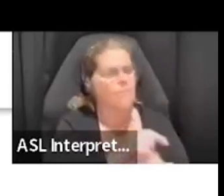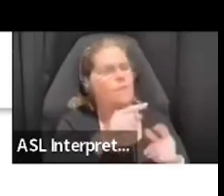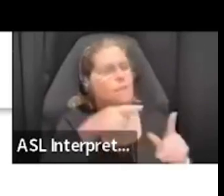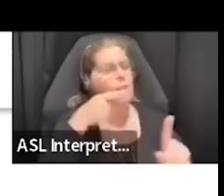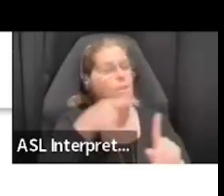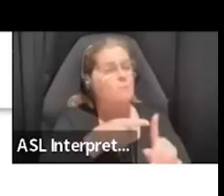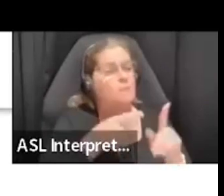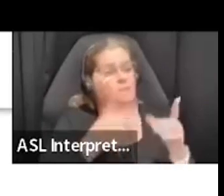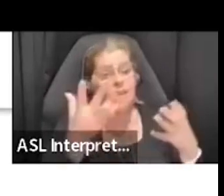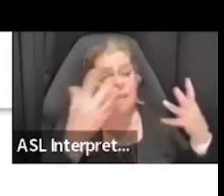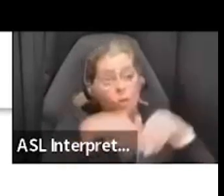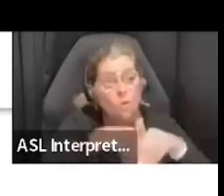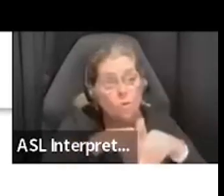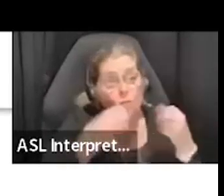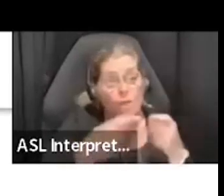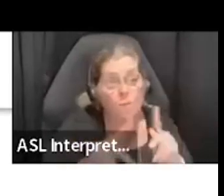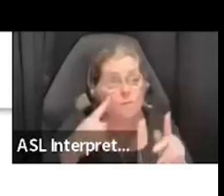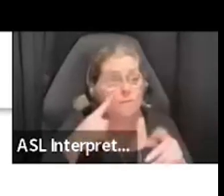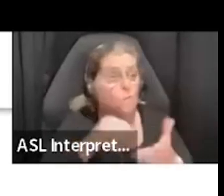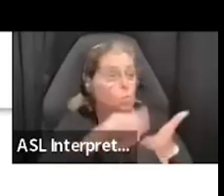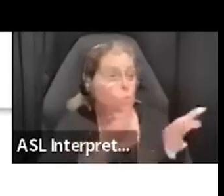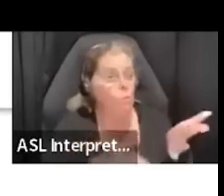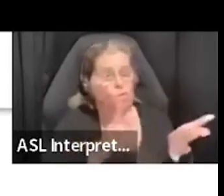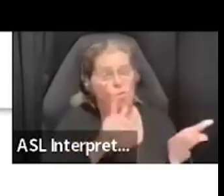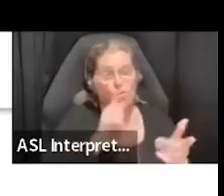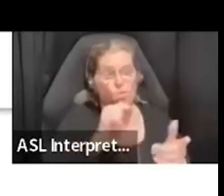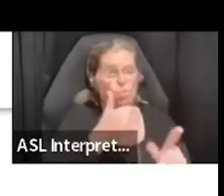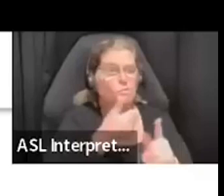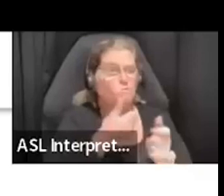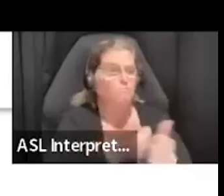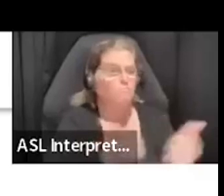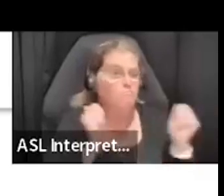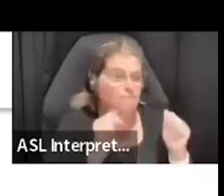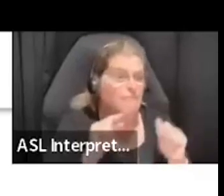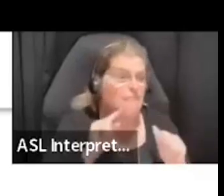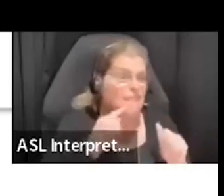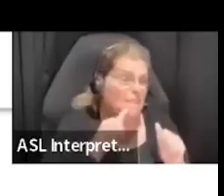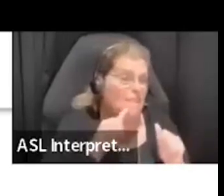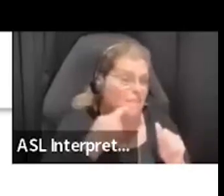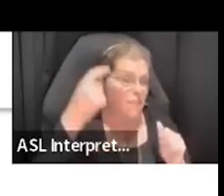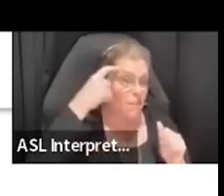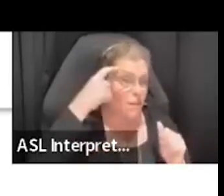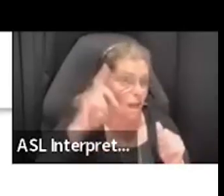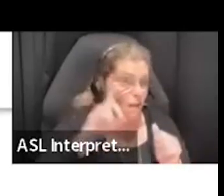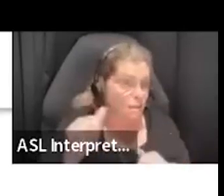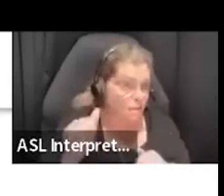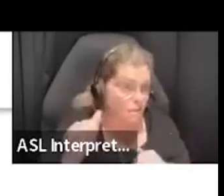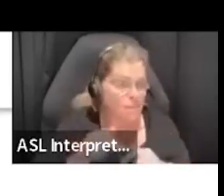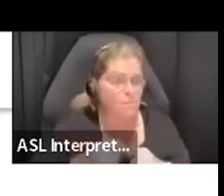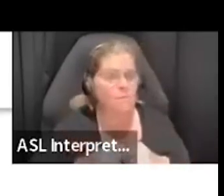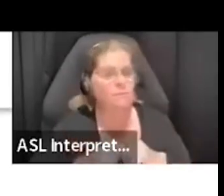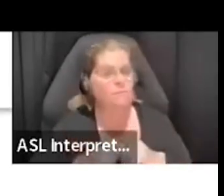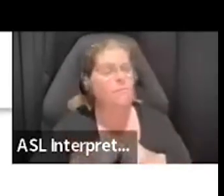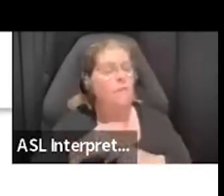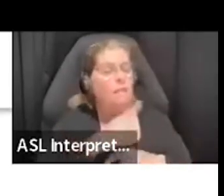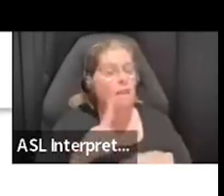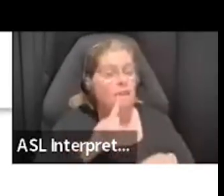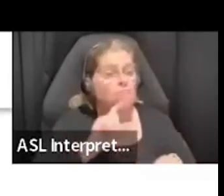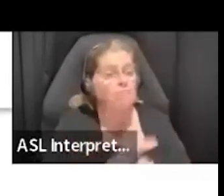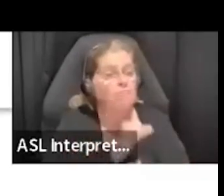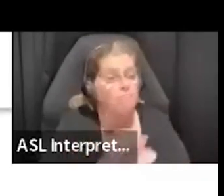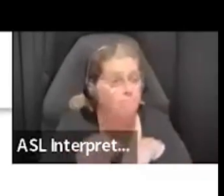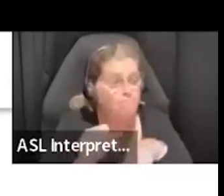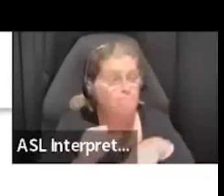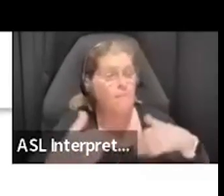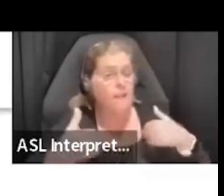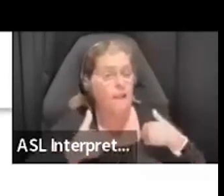inclusive opportunities for our students with some of our most severe cognitive disabilities? Do they actually hold an unwavering